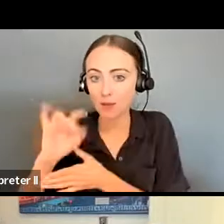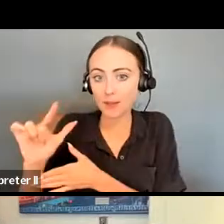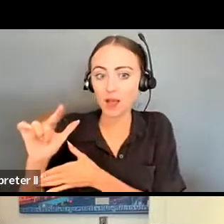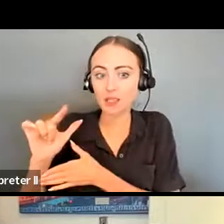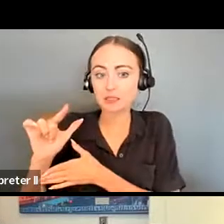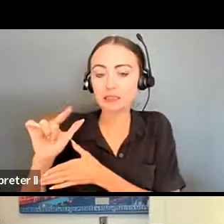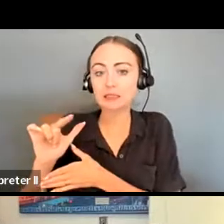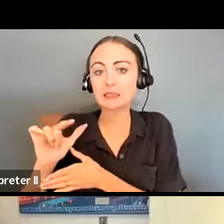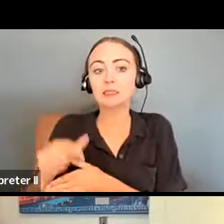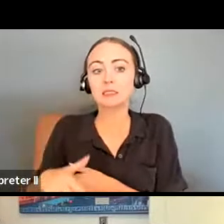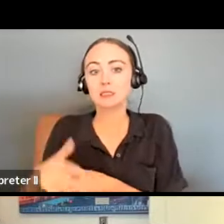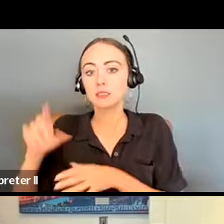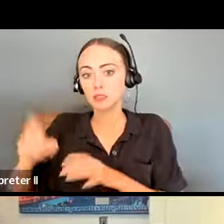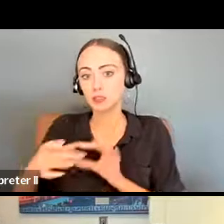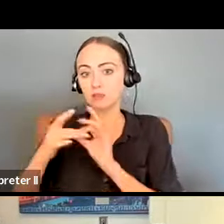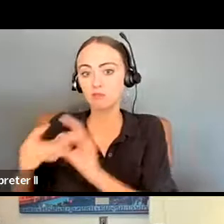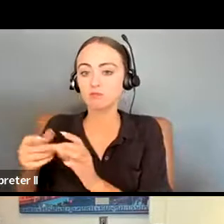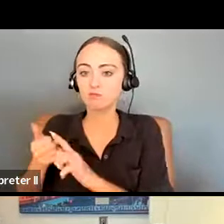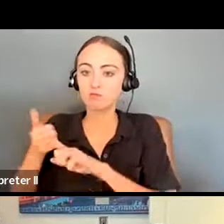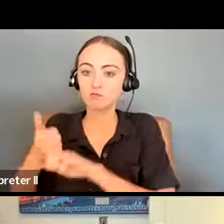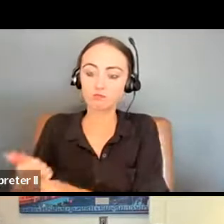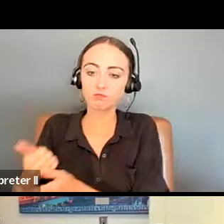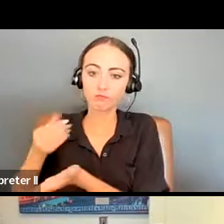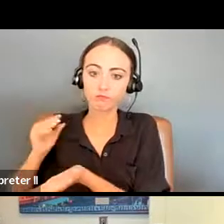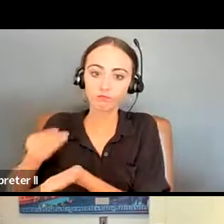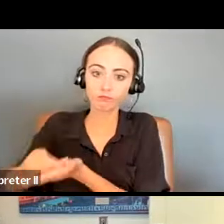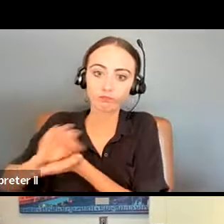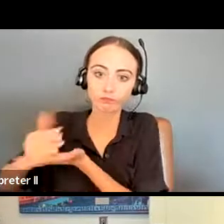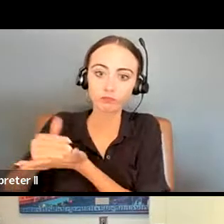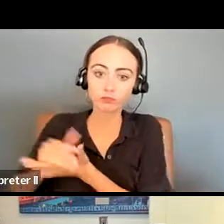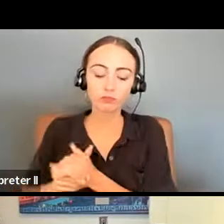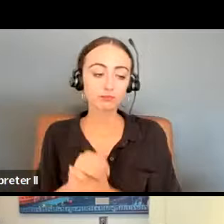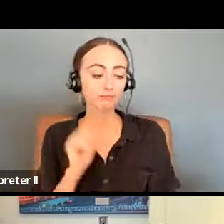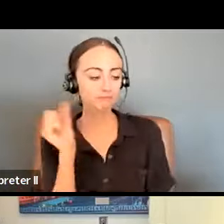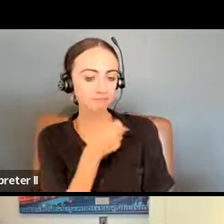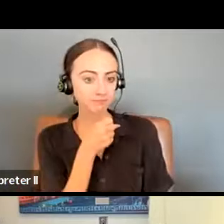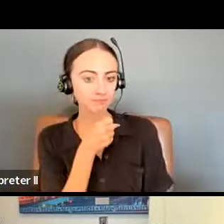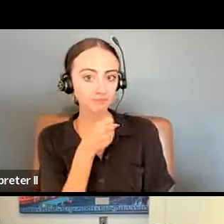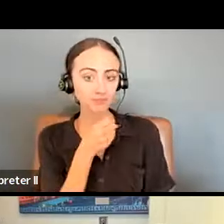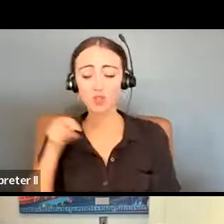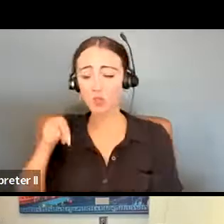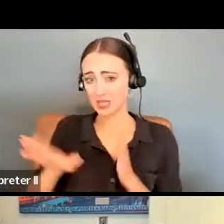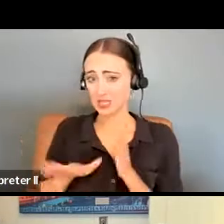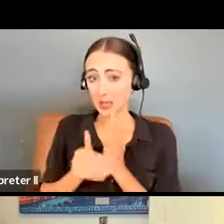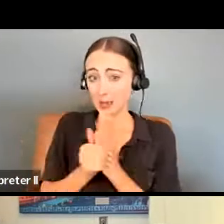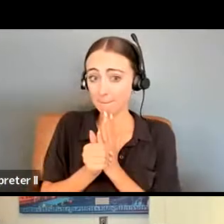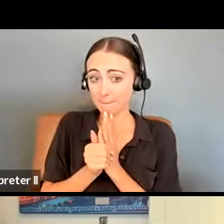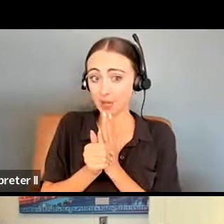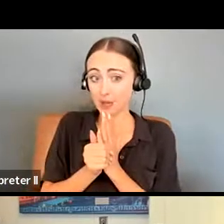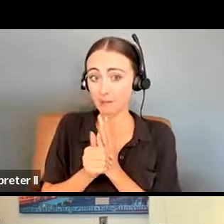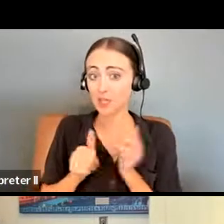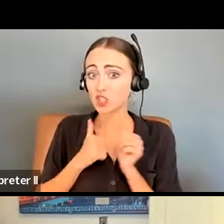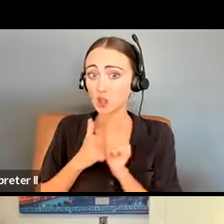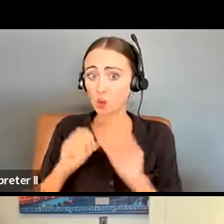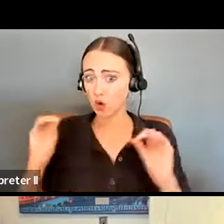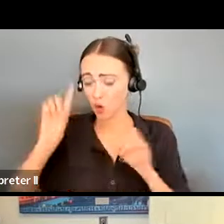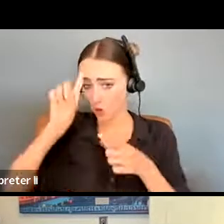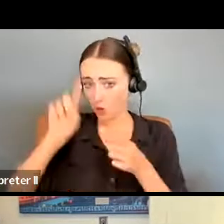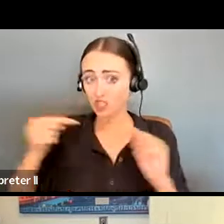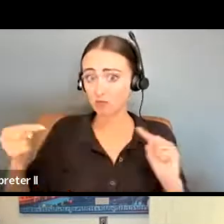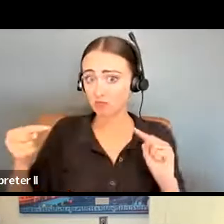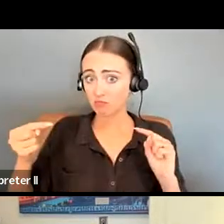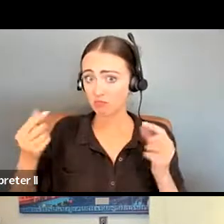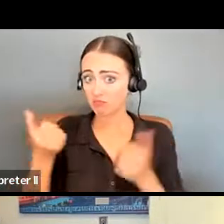to appropriations. Is that correct? That's correct. The amendment is in order if there's no objection. Is